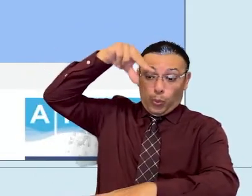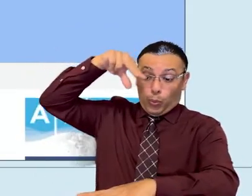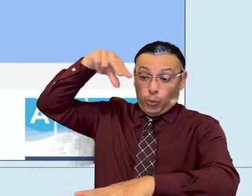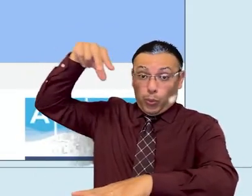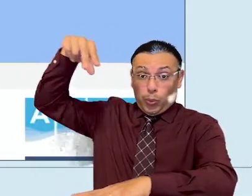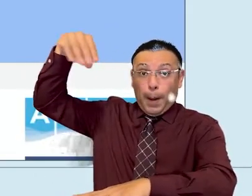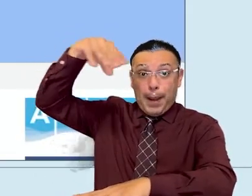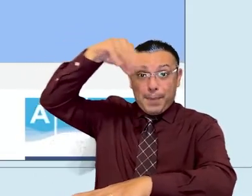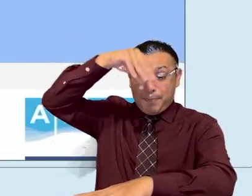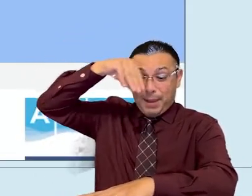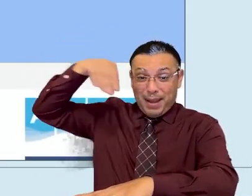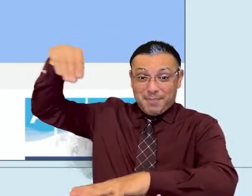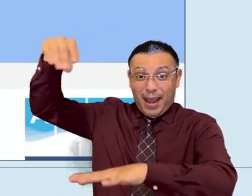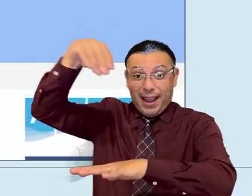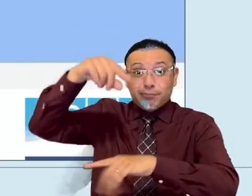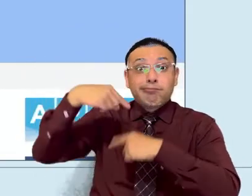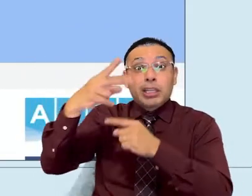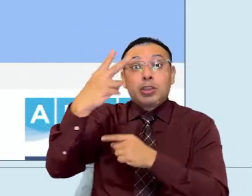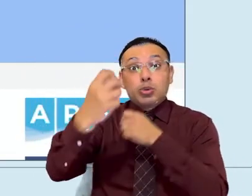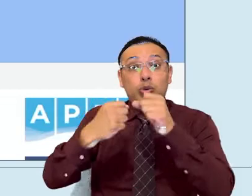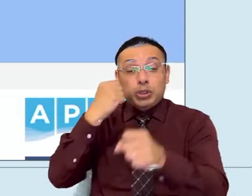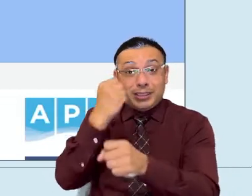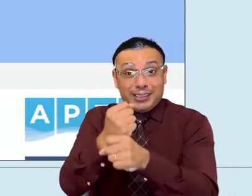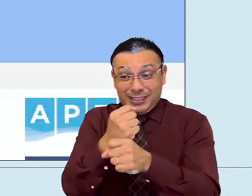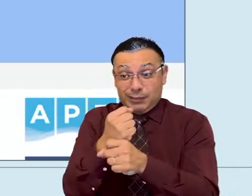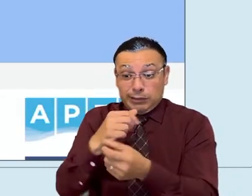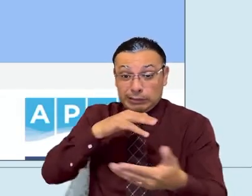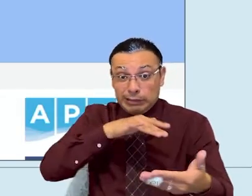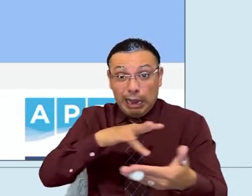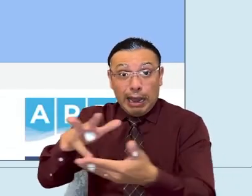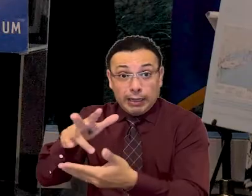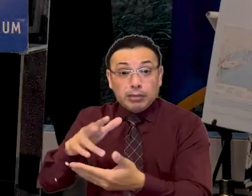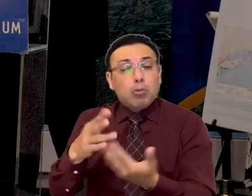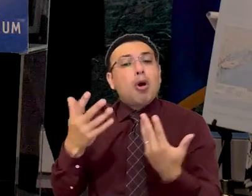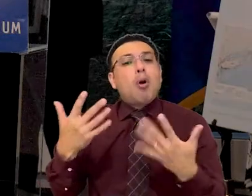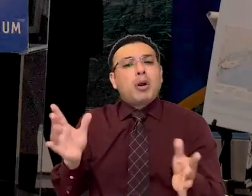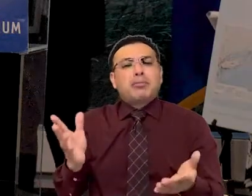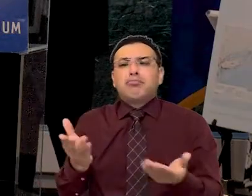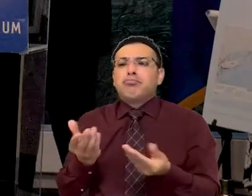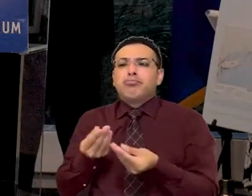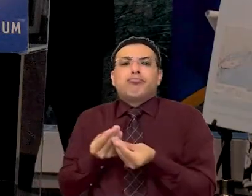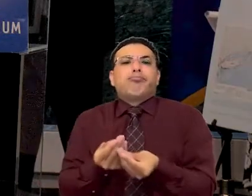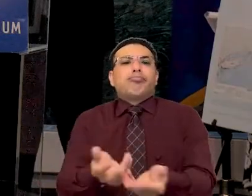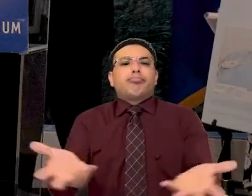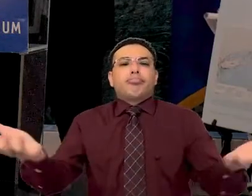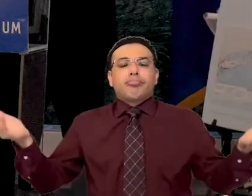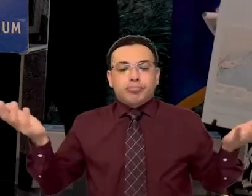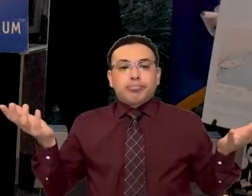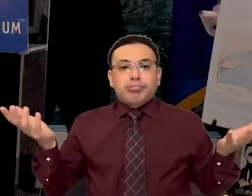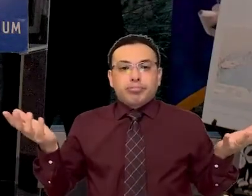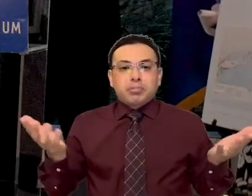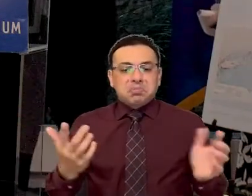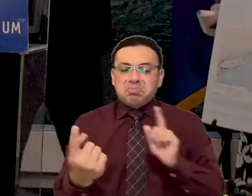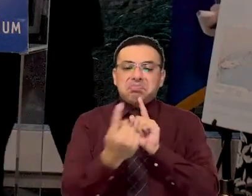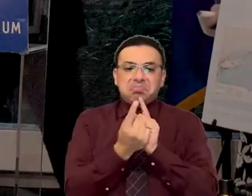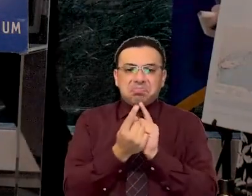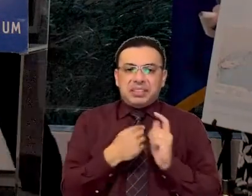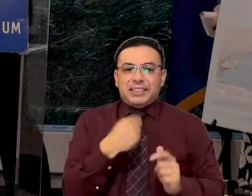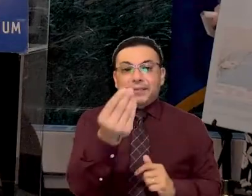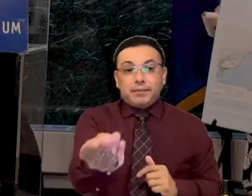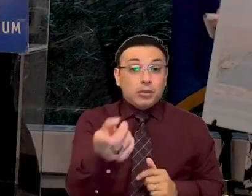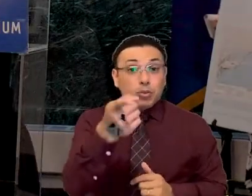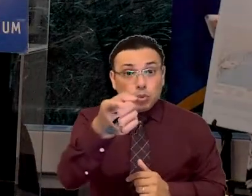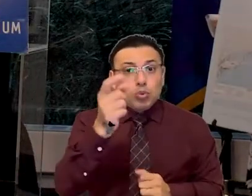of studies are publicly available. You can get those from us because you can't click on that here, but you can dive through. And these